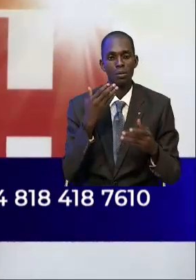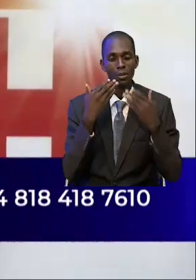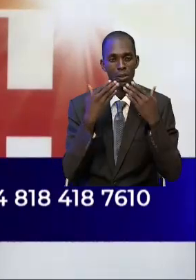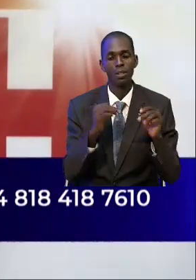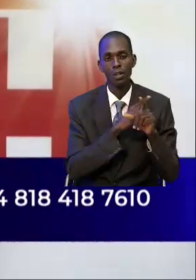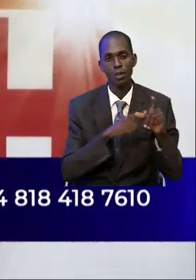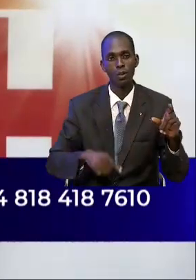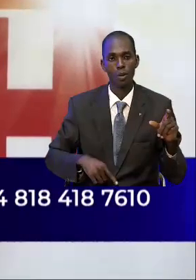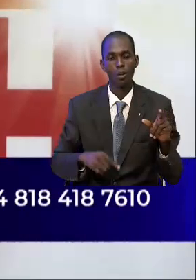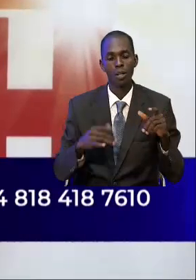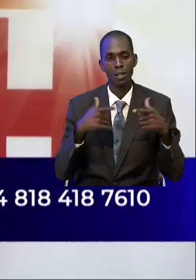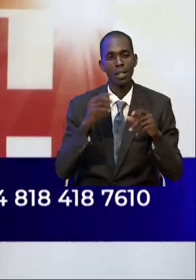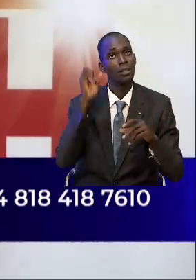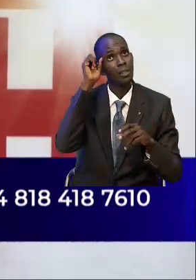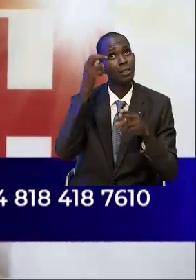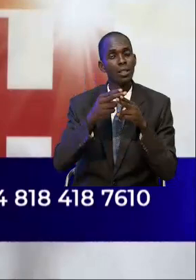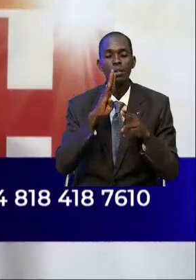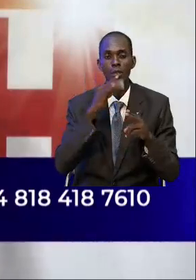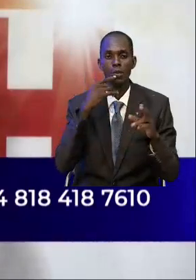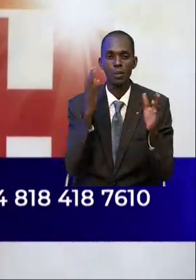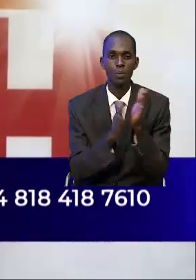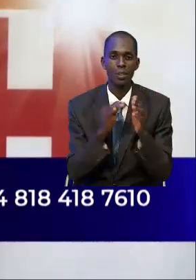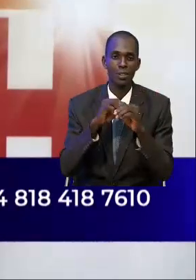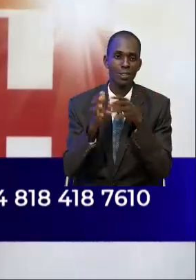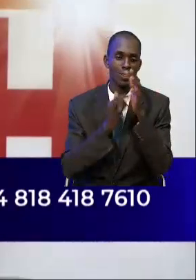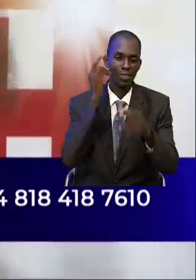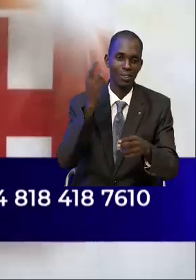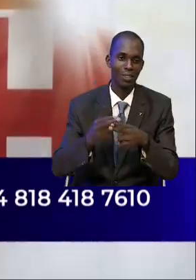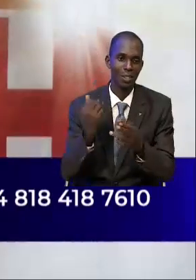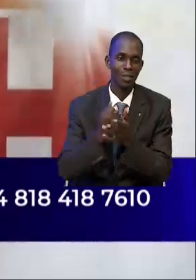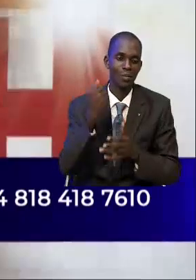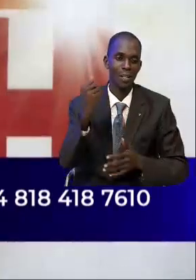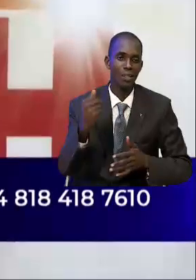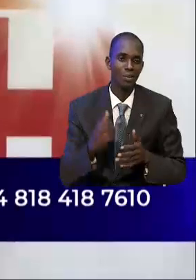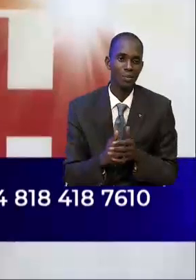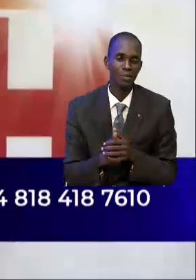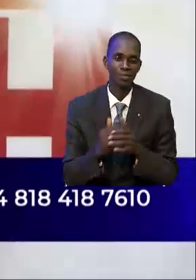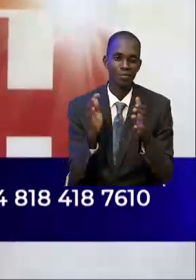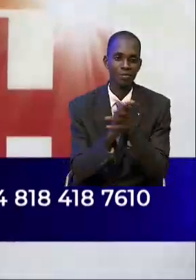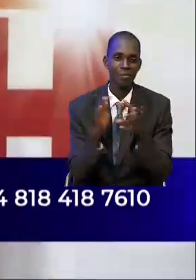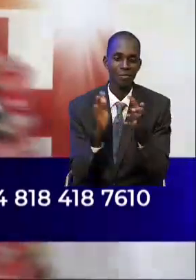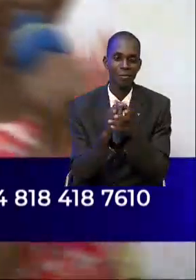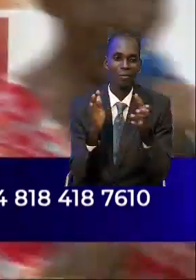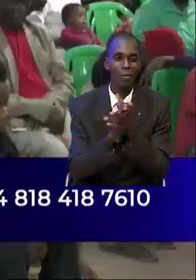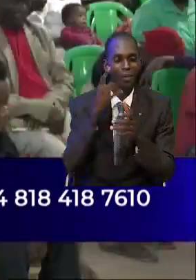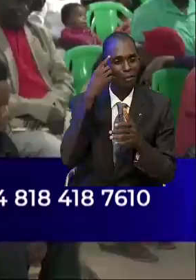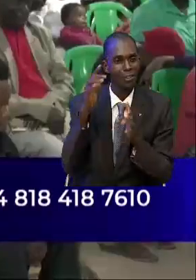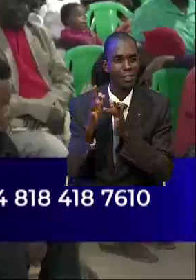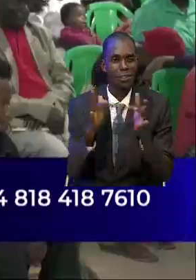and I am okay in Jesus' name. I said the Lord who have done it for me, let his name be praised in Jesus'